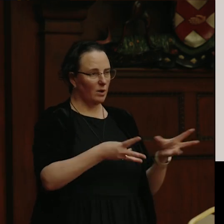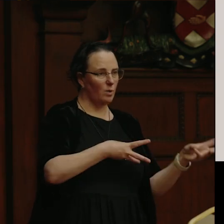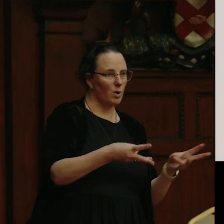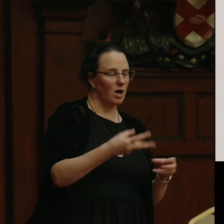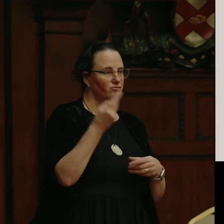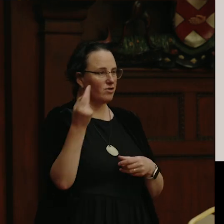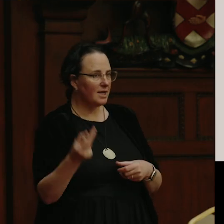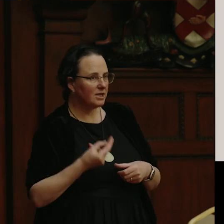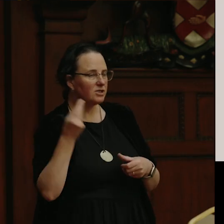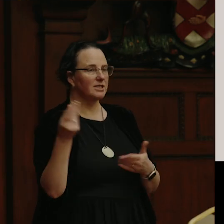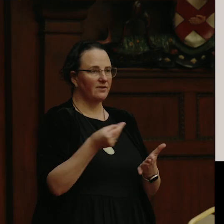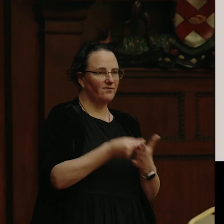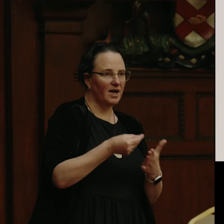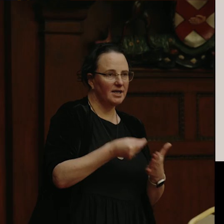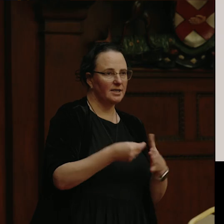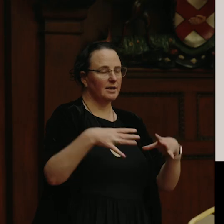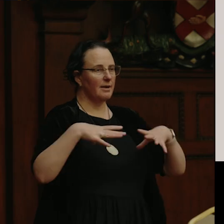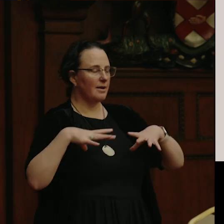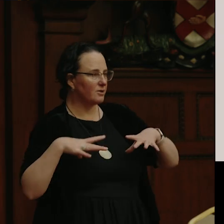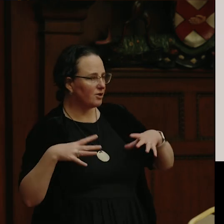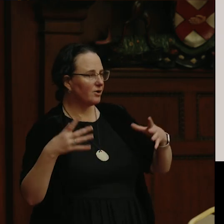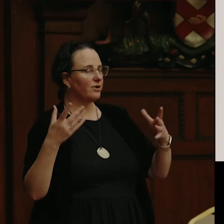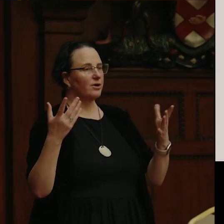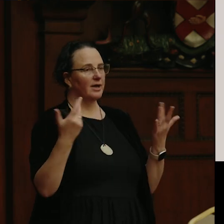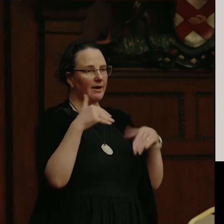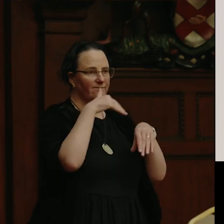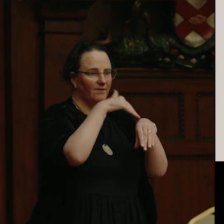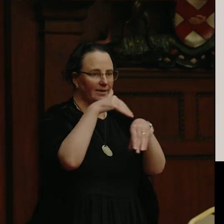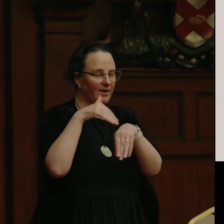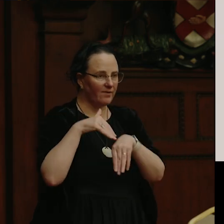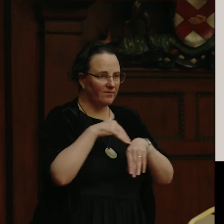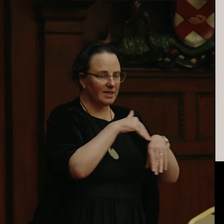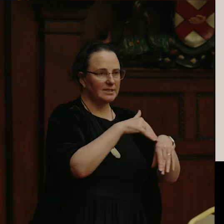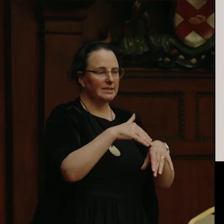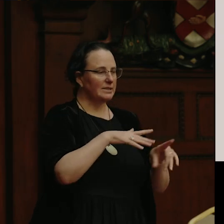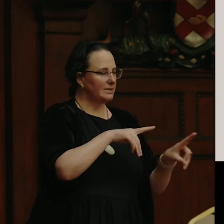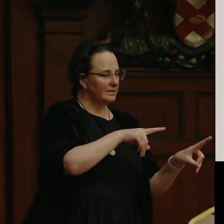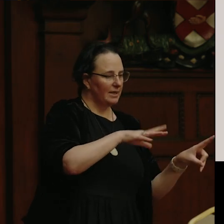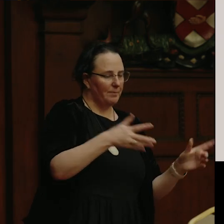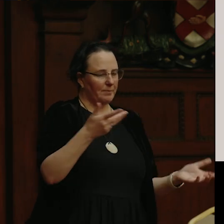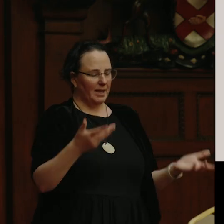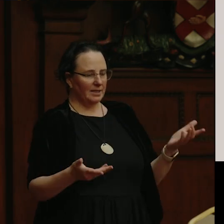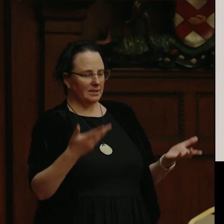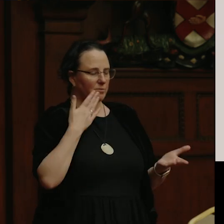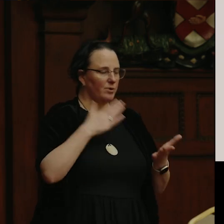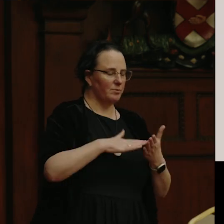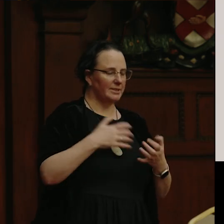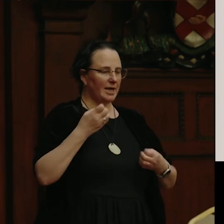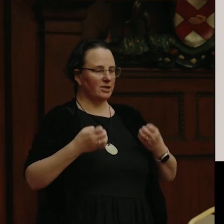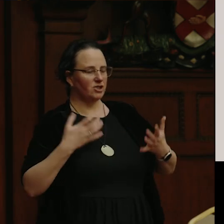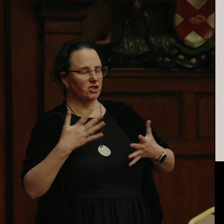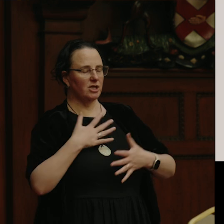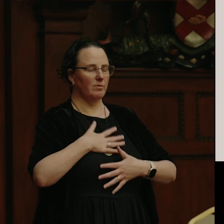relationships, finances, leisure. And it meant constantly balancing symptoms, appointments, energy, emotions,